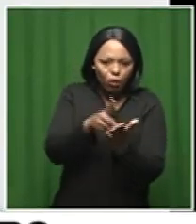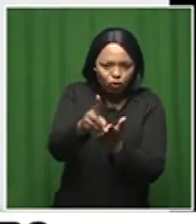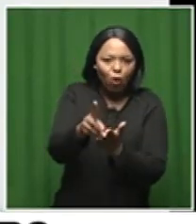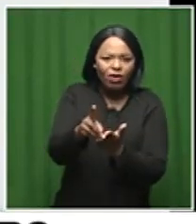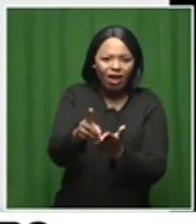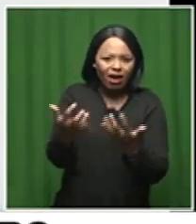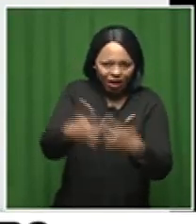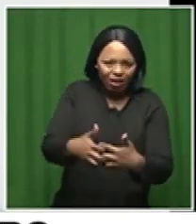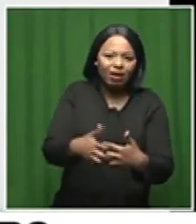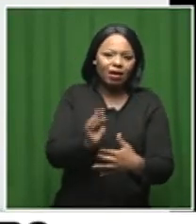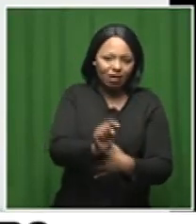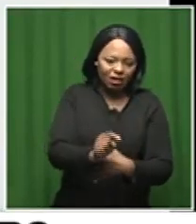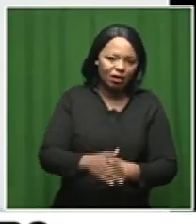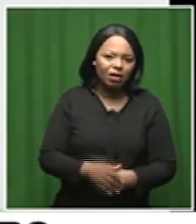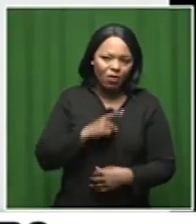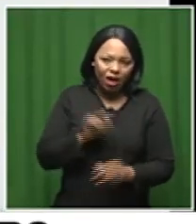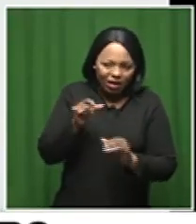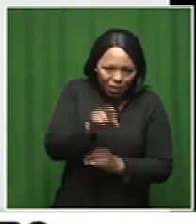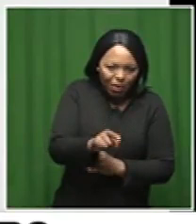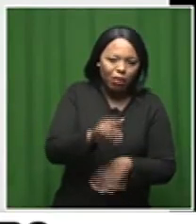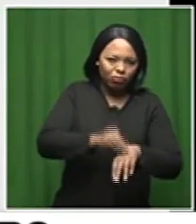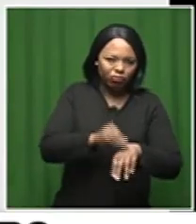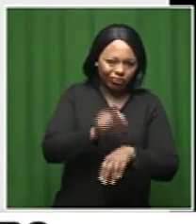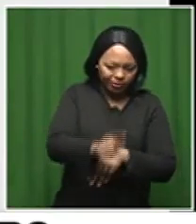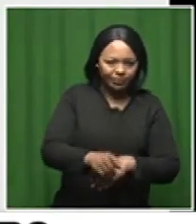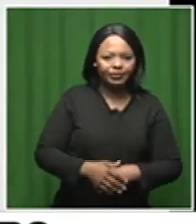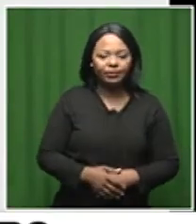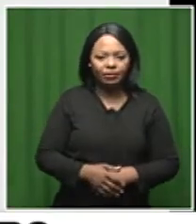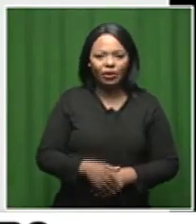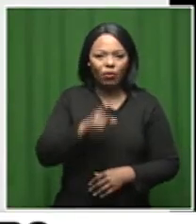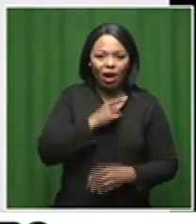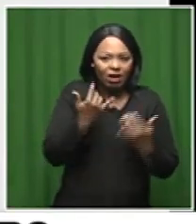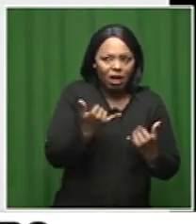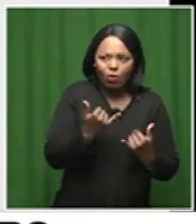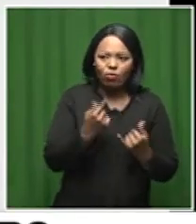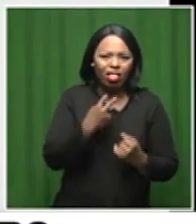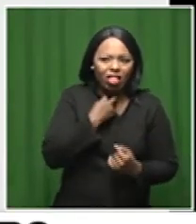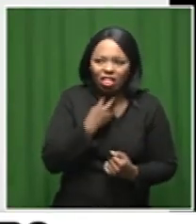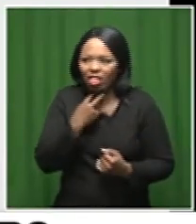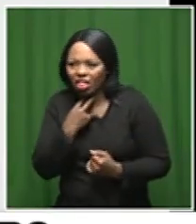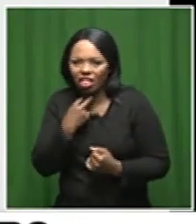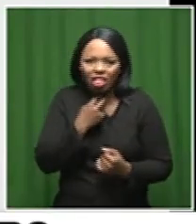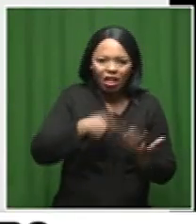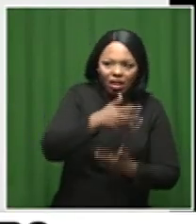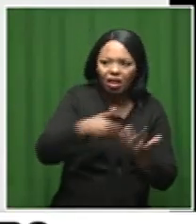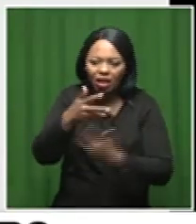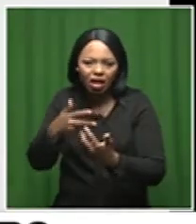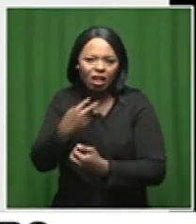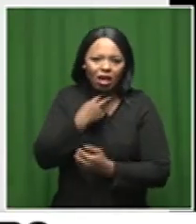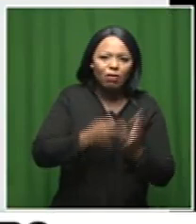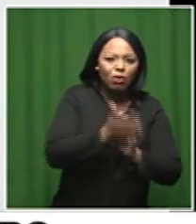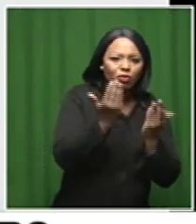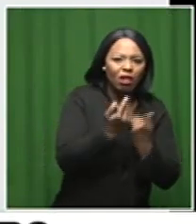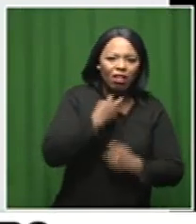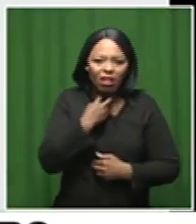with her. She'll get to experience adventures that she can't do at the moment. And I mean, we now have a new look on life